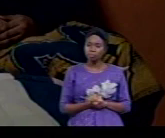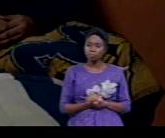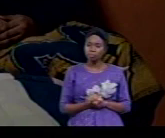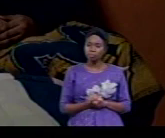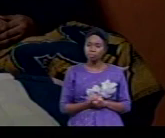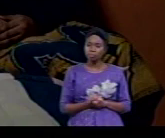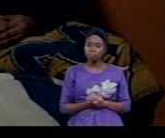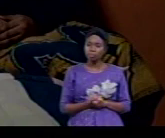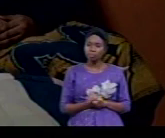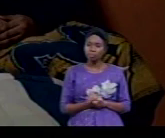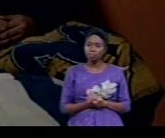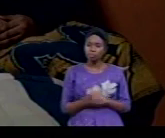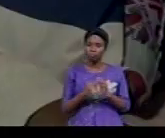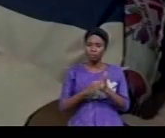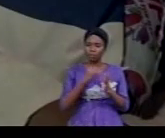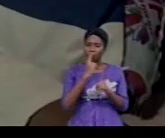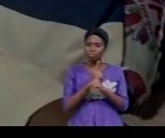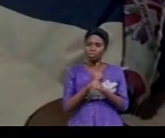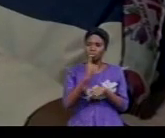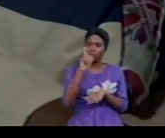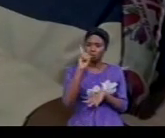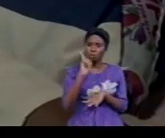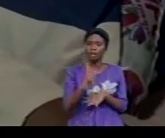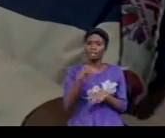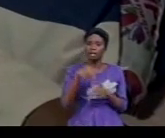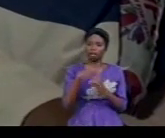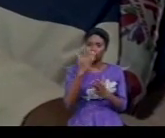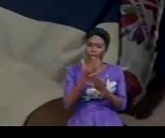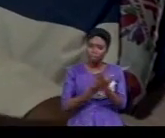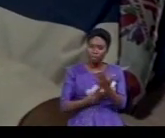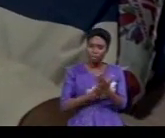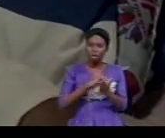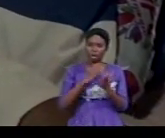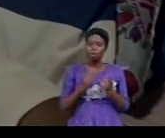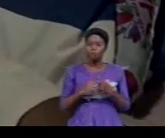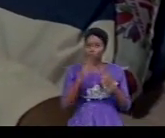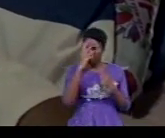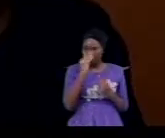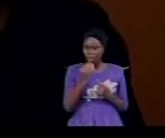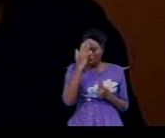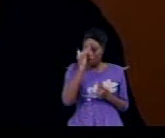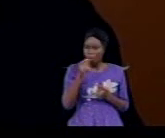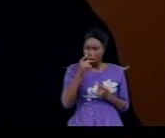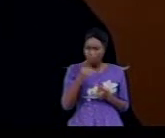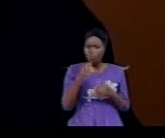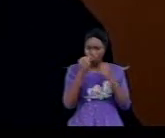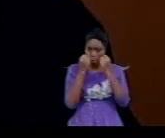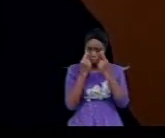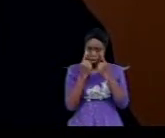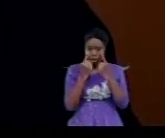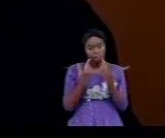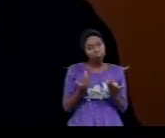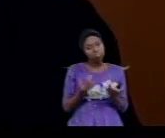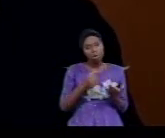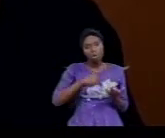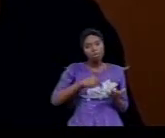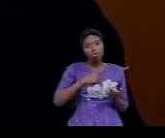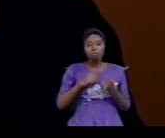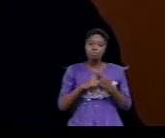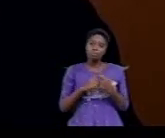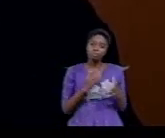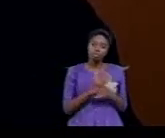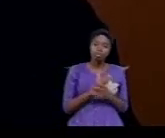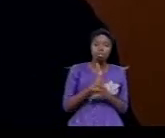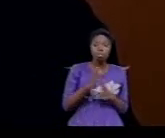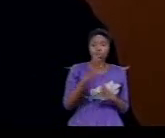It's just 1 a.m. in the morning. I need to sleep in. Why are you awake at this time of the night? Sorry to disturb your sleep.